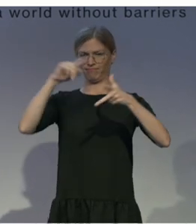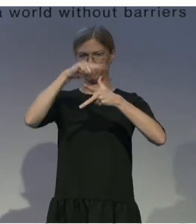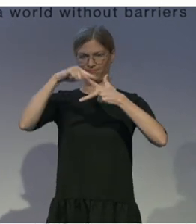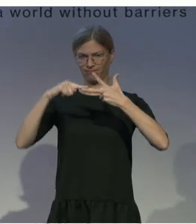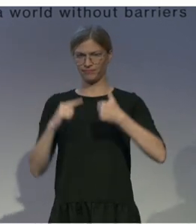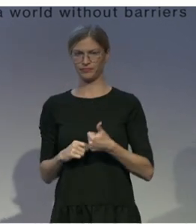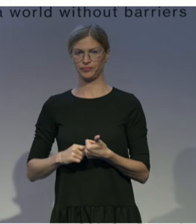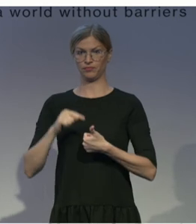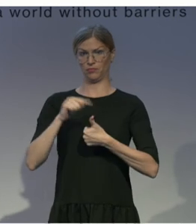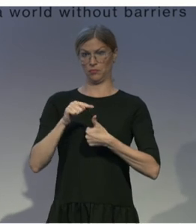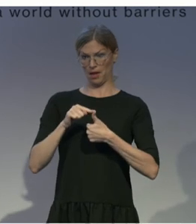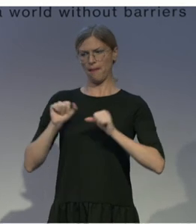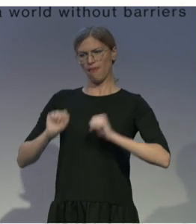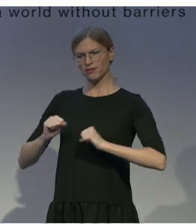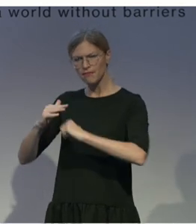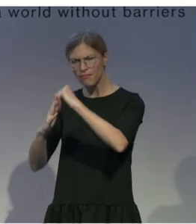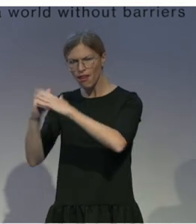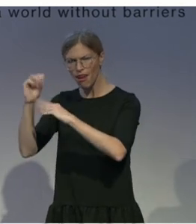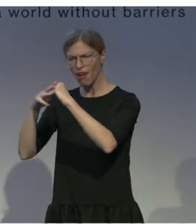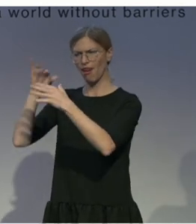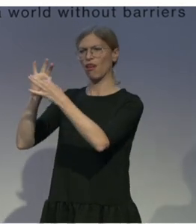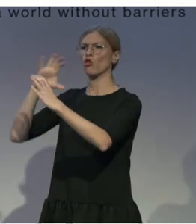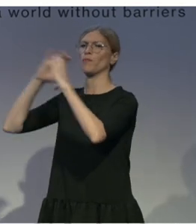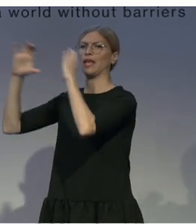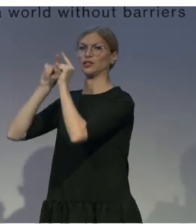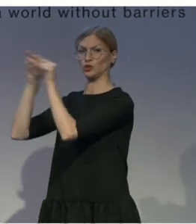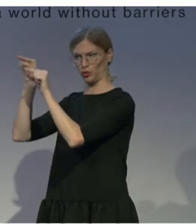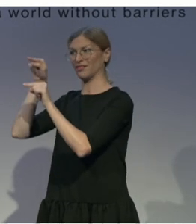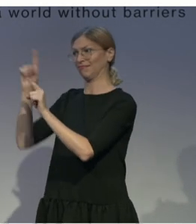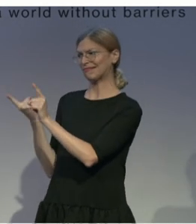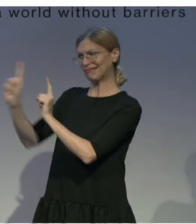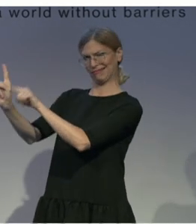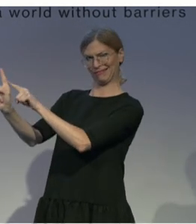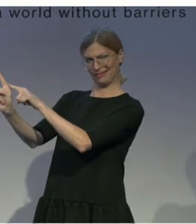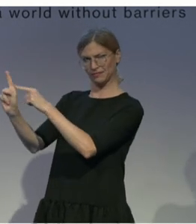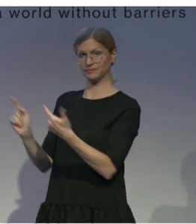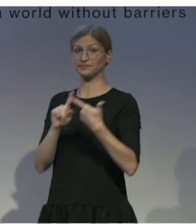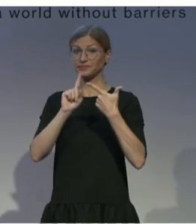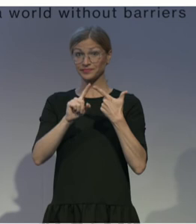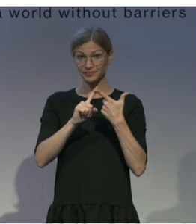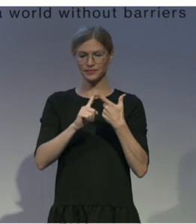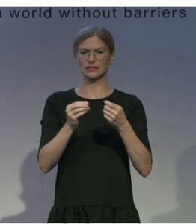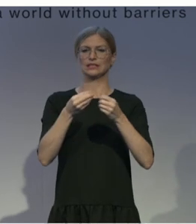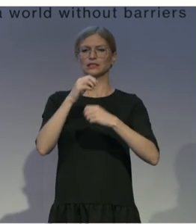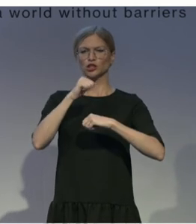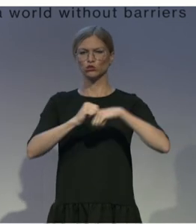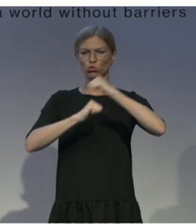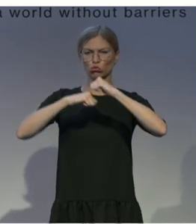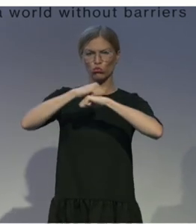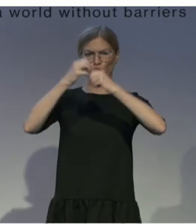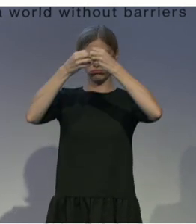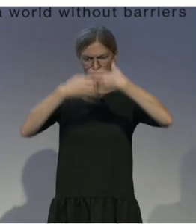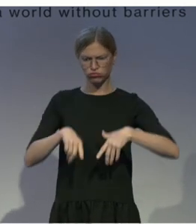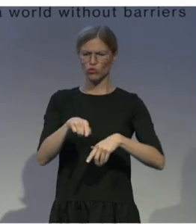advocacy and communication. There's also setting up structures for sustainability for people to